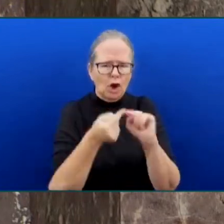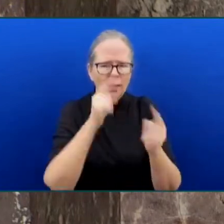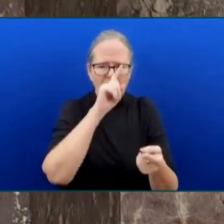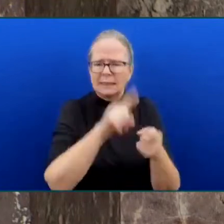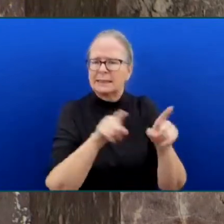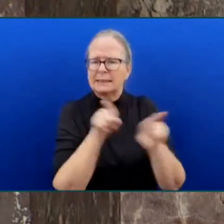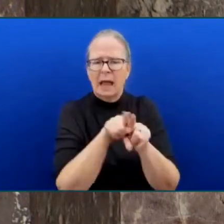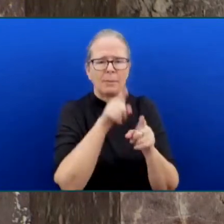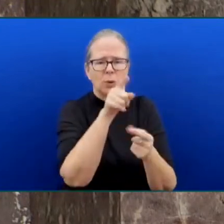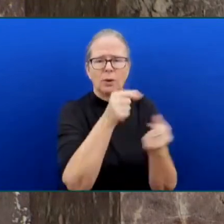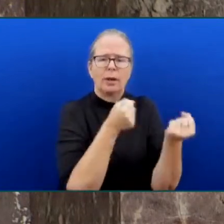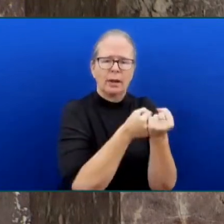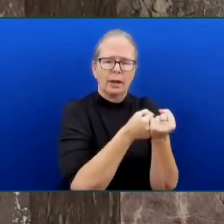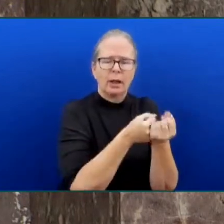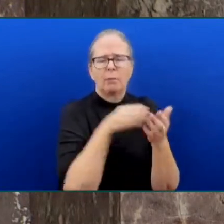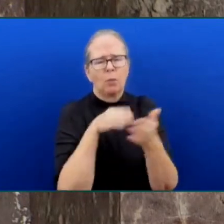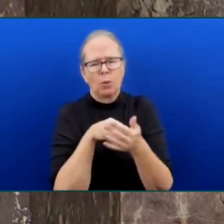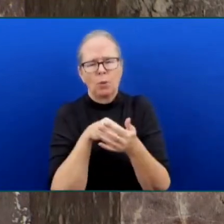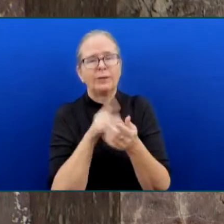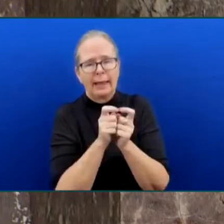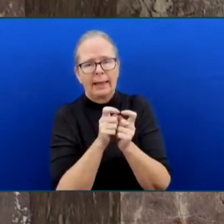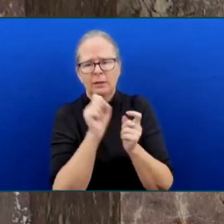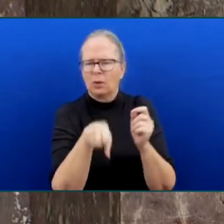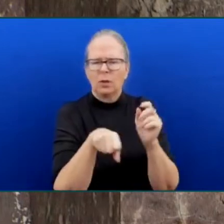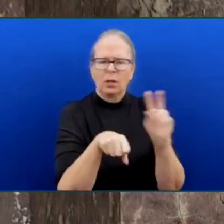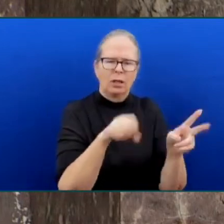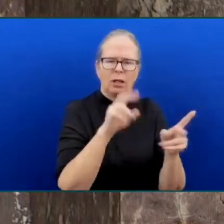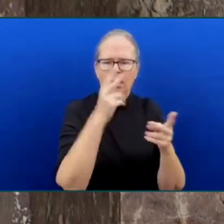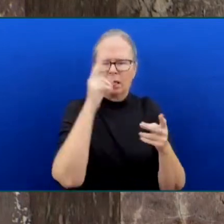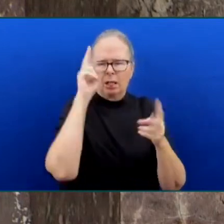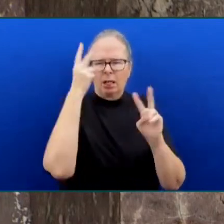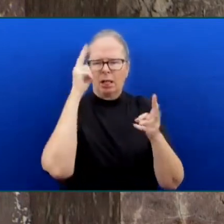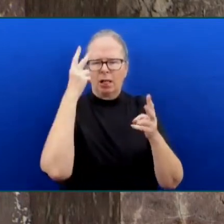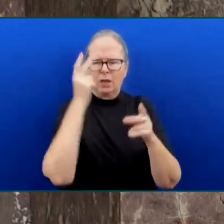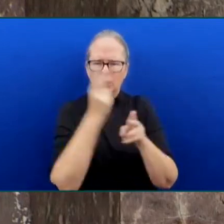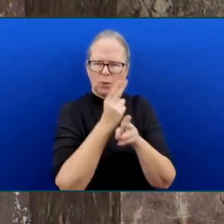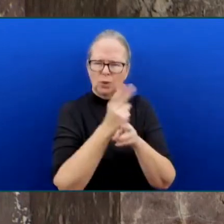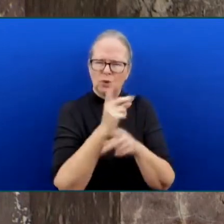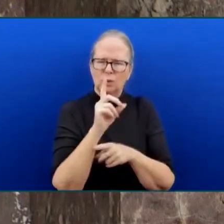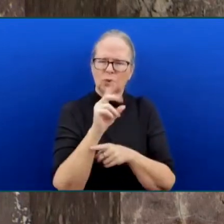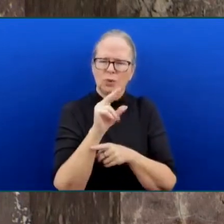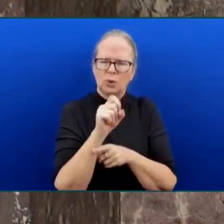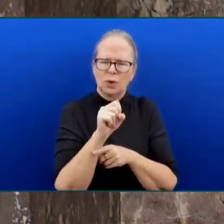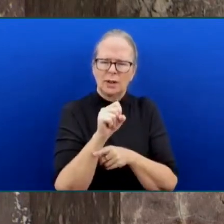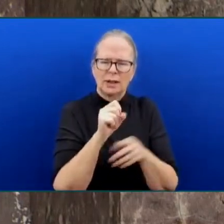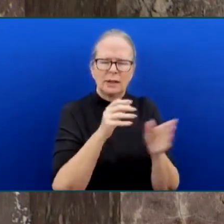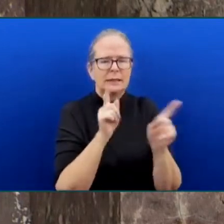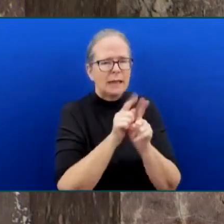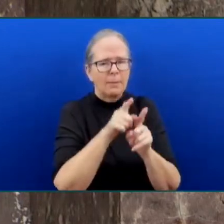else. Honourable Speaker, I want to remind the Leader of the Opposition of when he had very